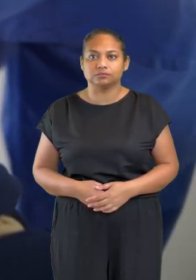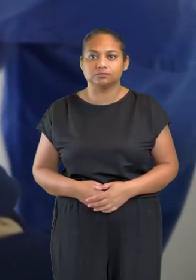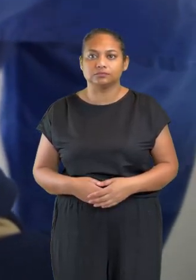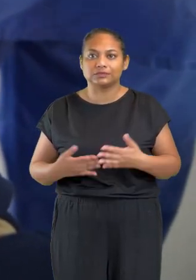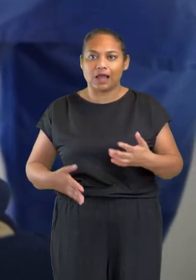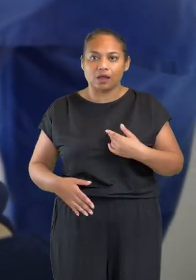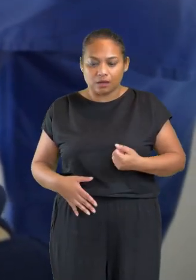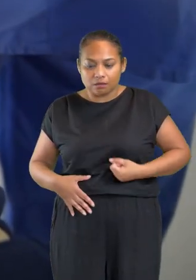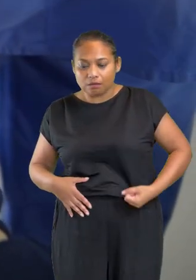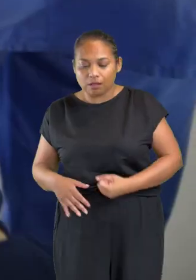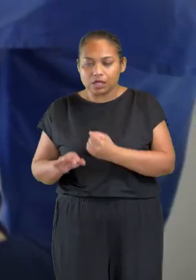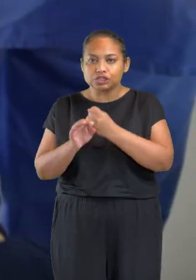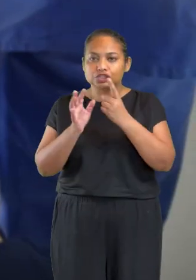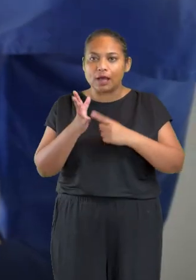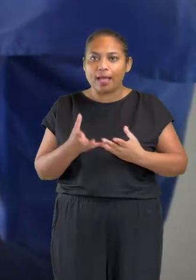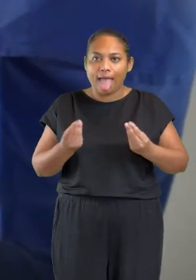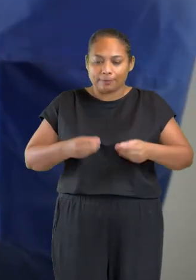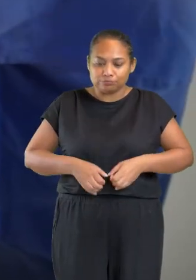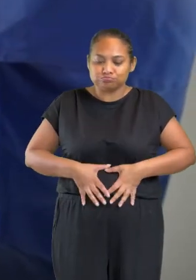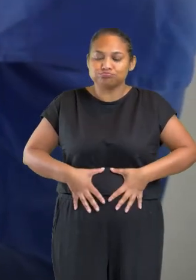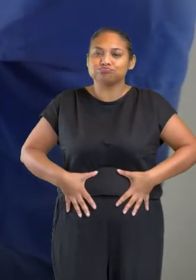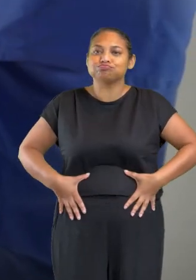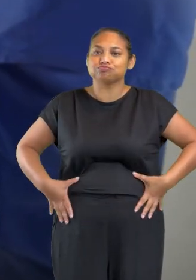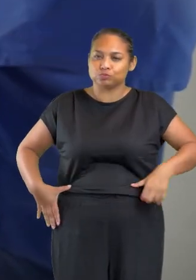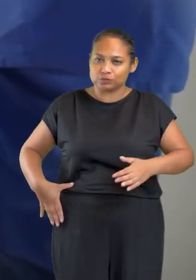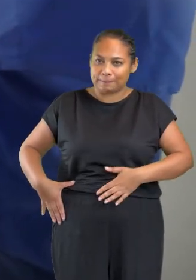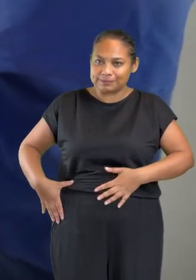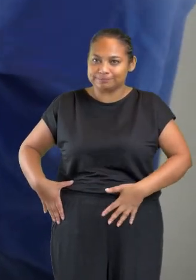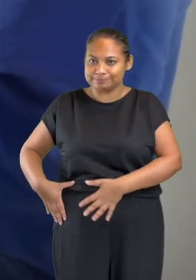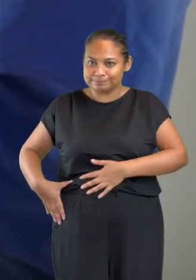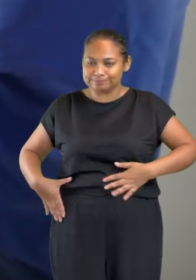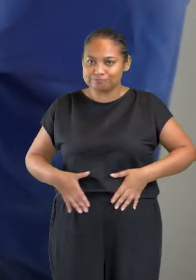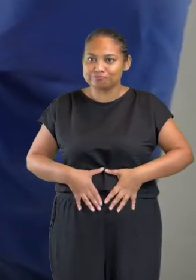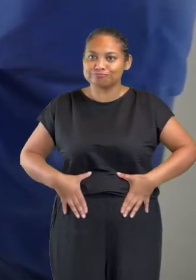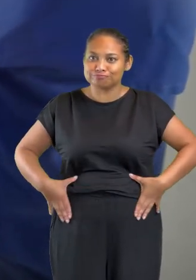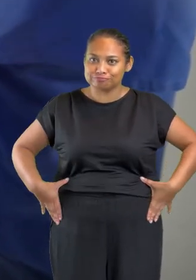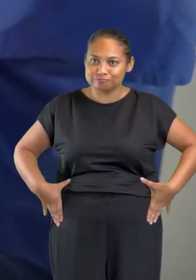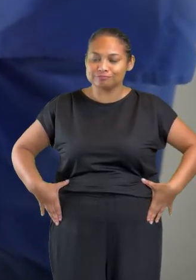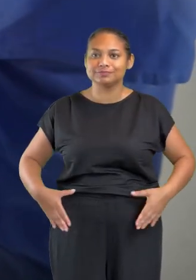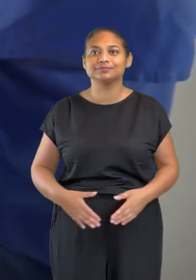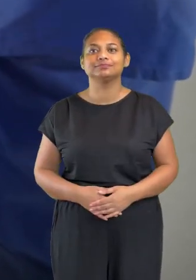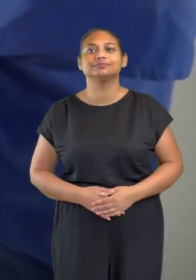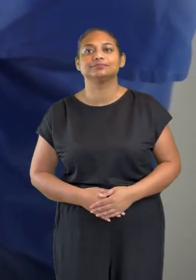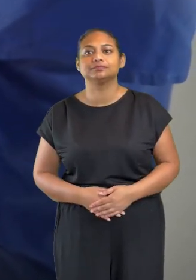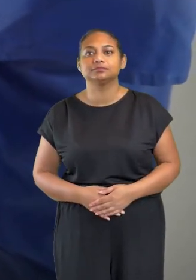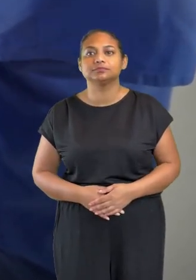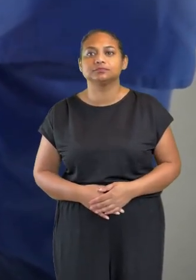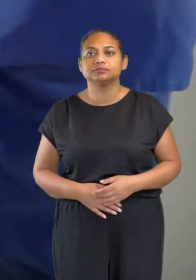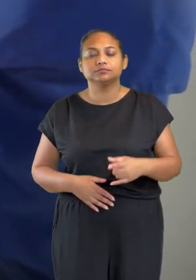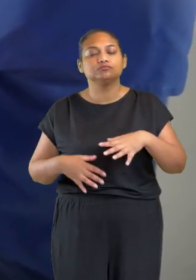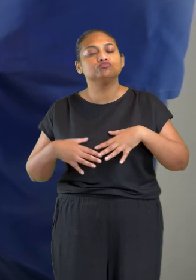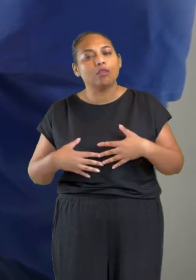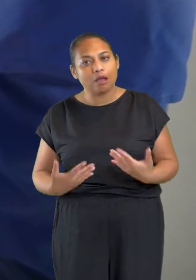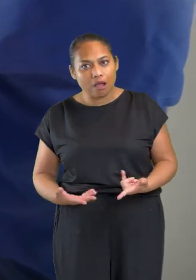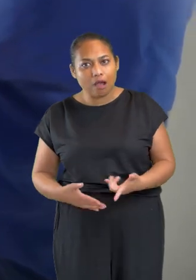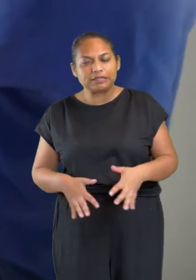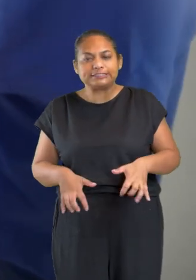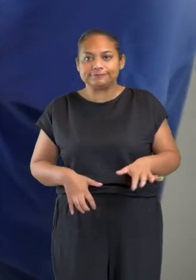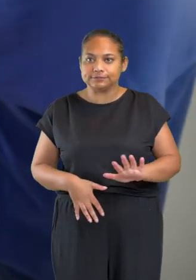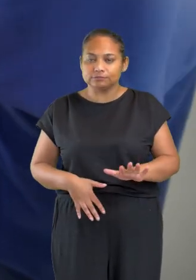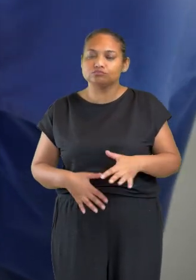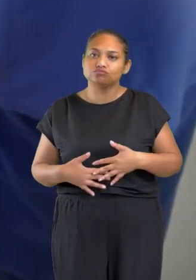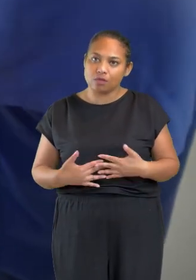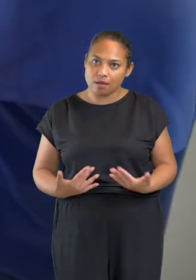Right, I'm just moving the gel around so it covers your tummy. And if you can keep it as soft and relaxed as